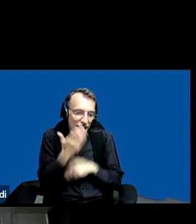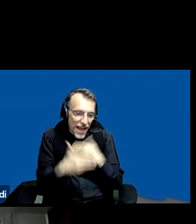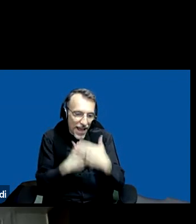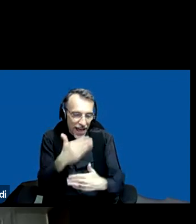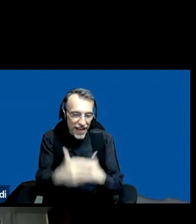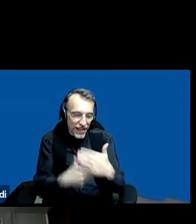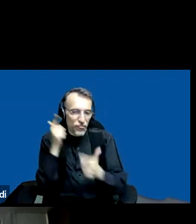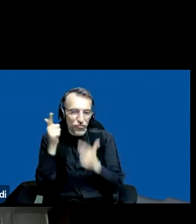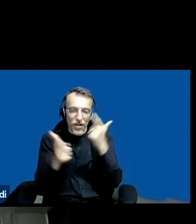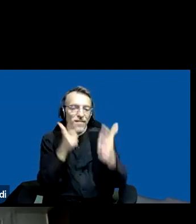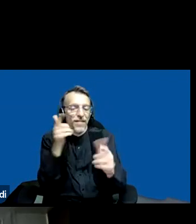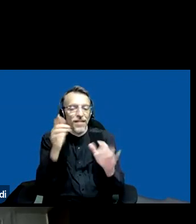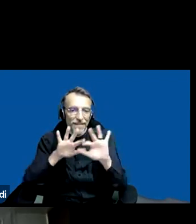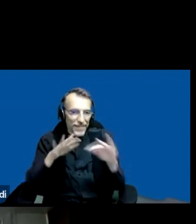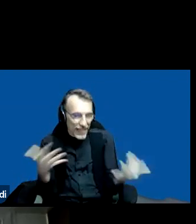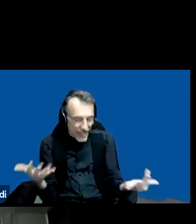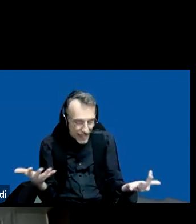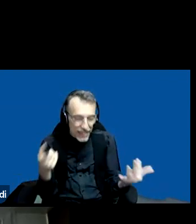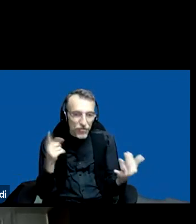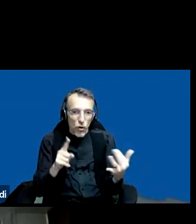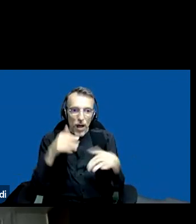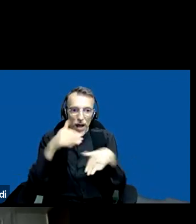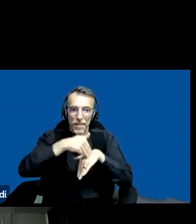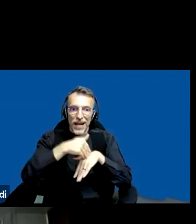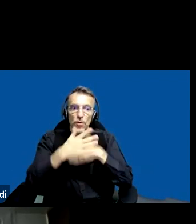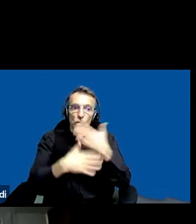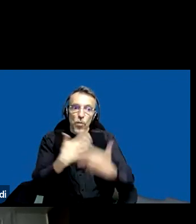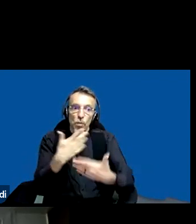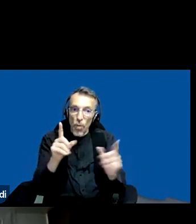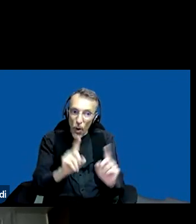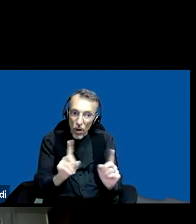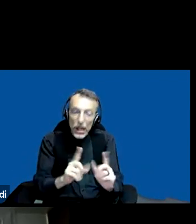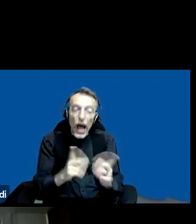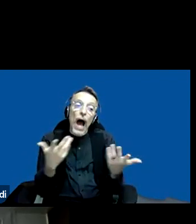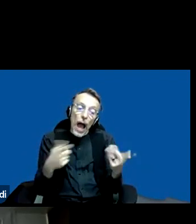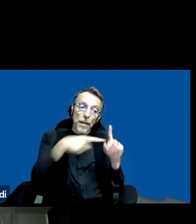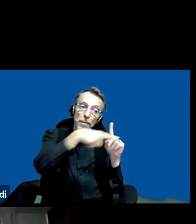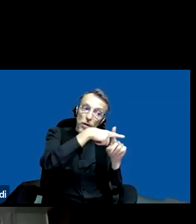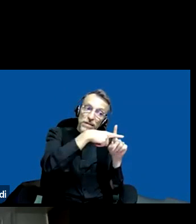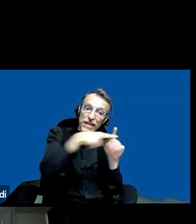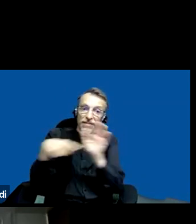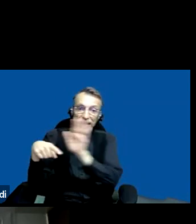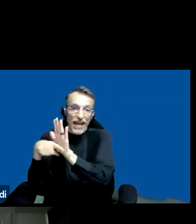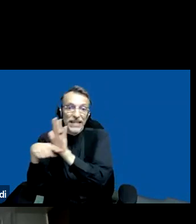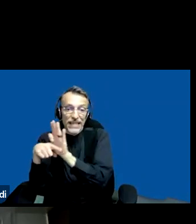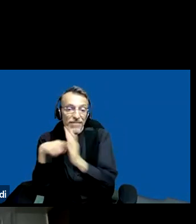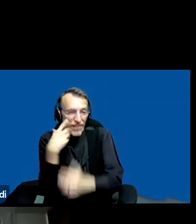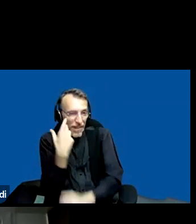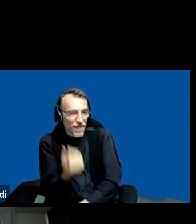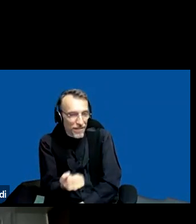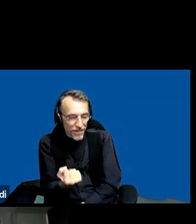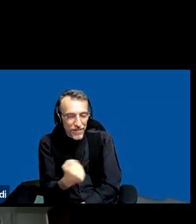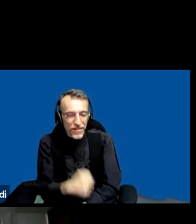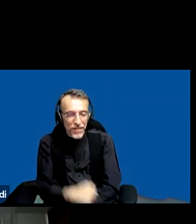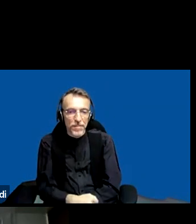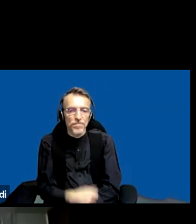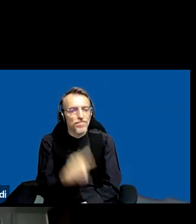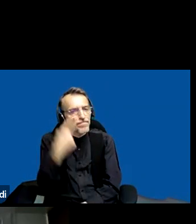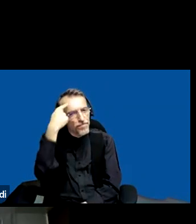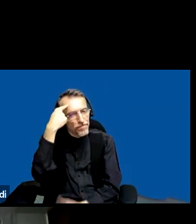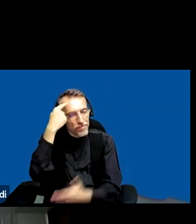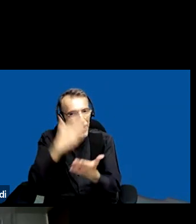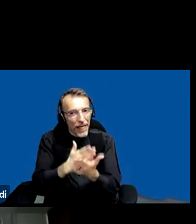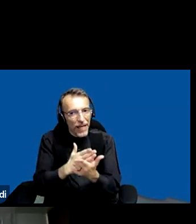on that? And I think that, you know, there's both positives and negatives. I do believe that, you know, there is a kind of